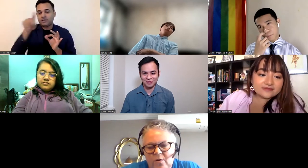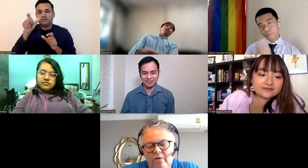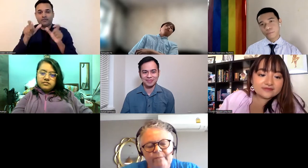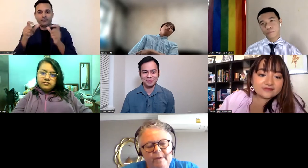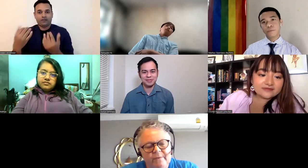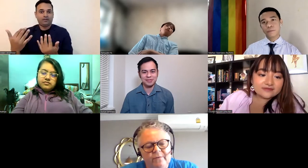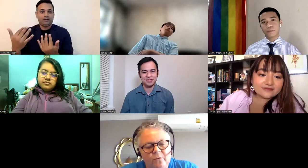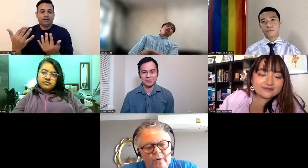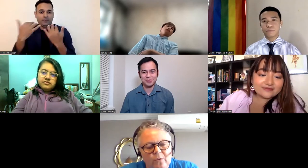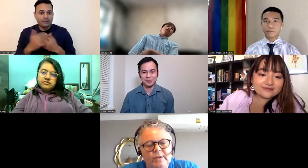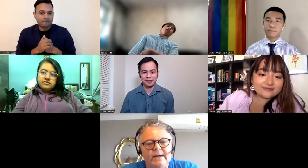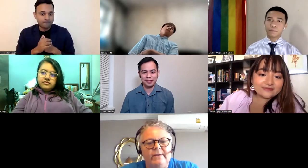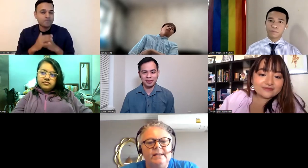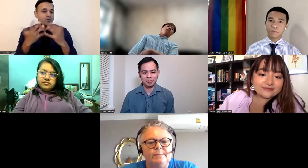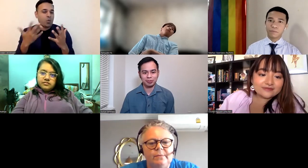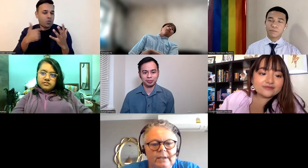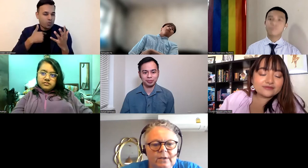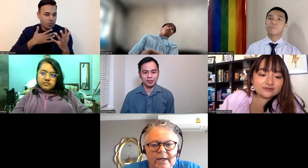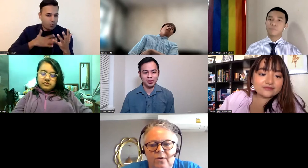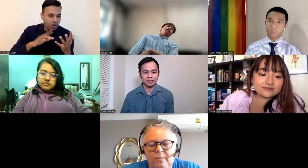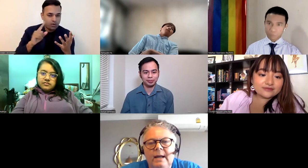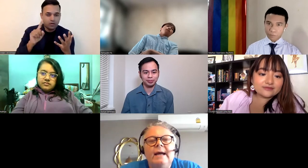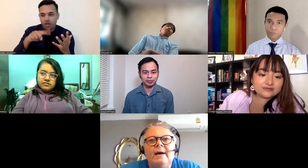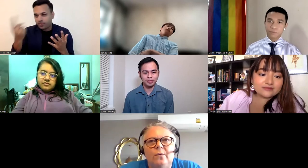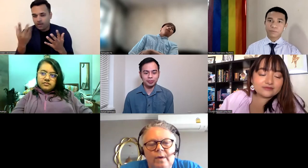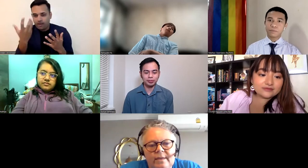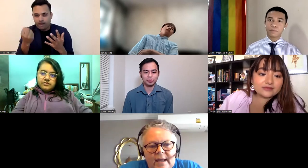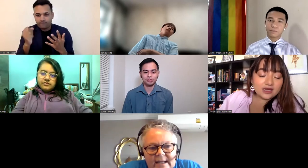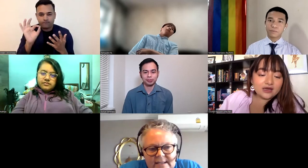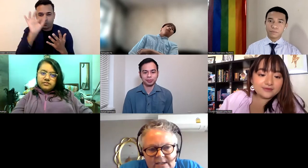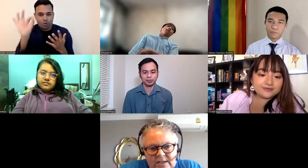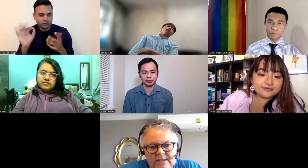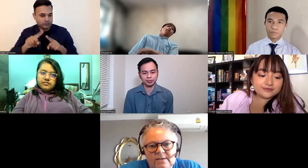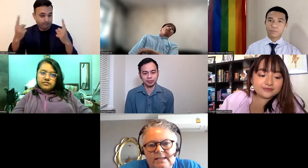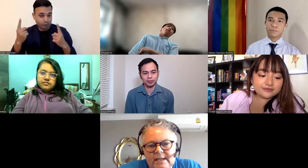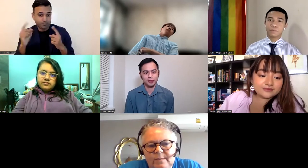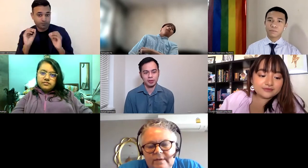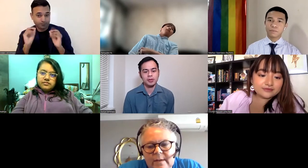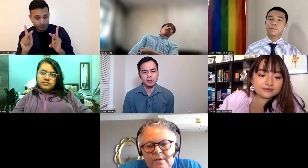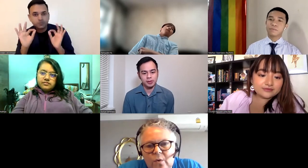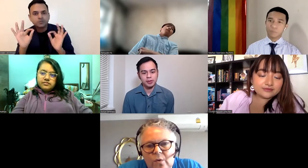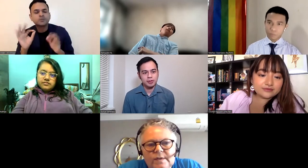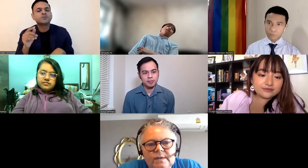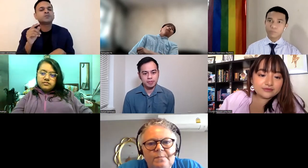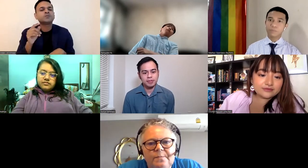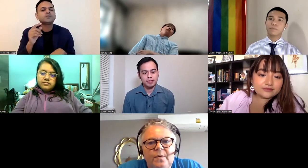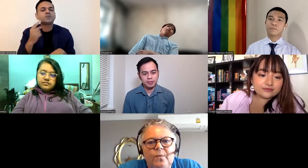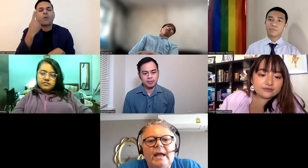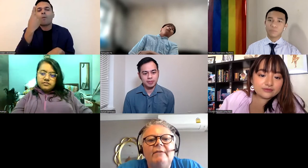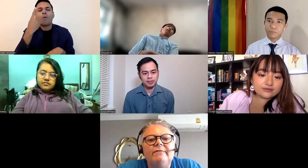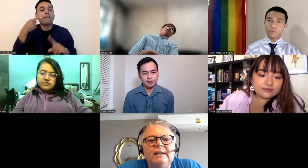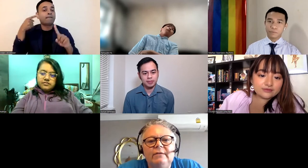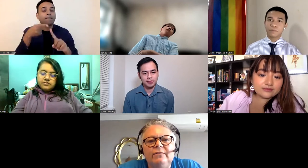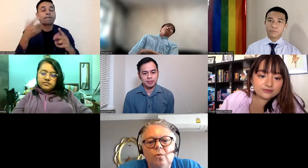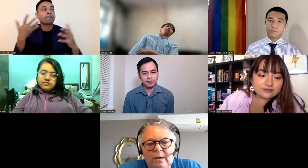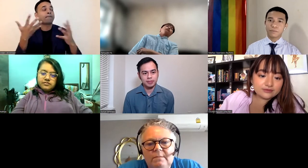part of people from more remote areas, people with lower economic, with the SDGs, the Sustainable Development Goals, we